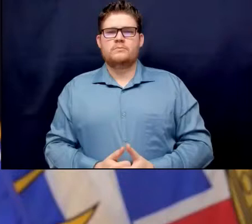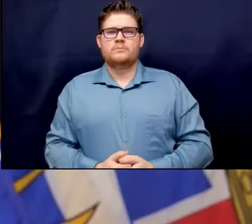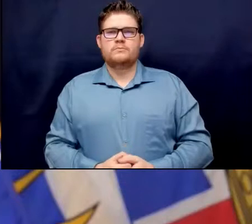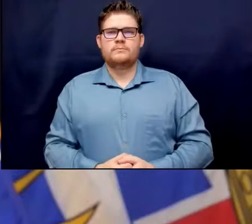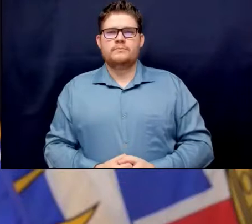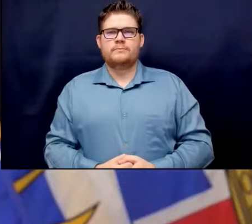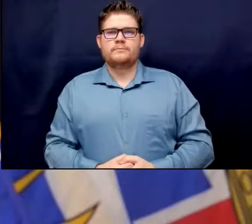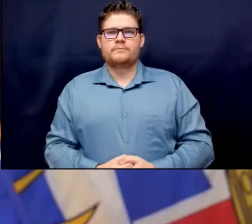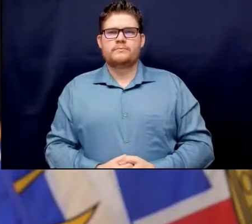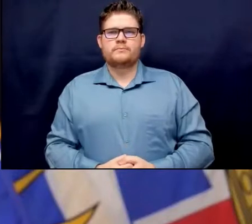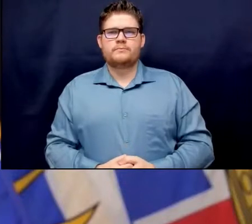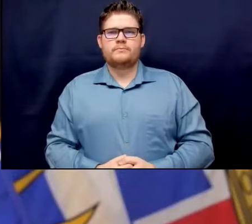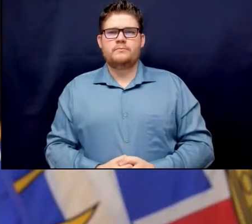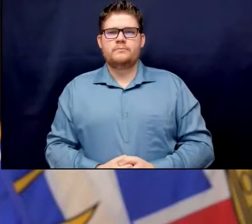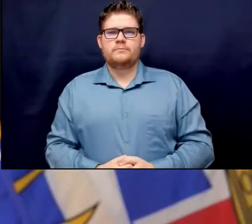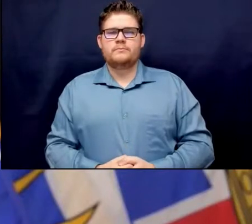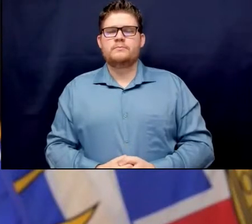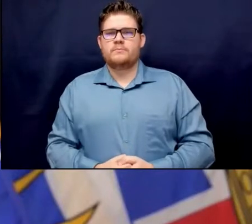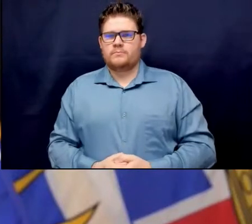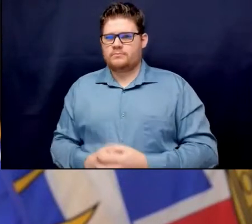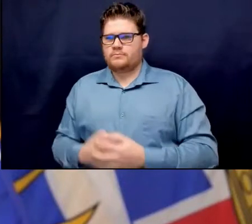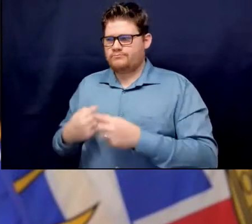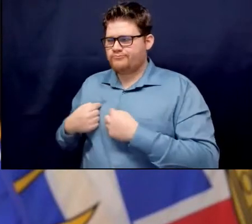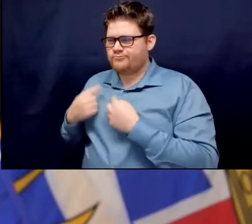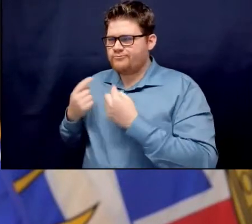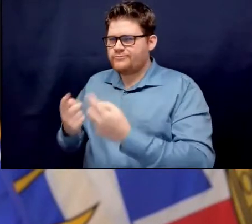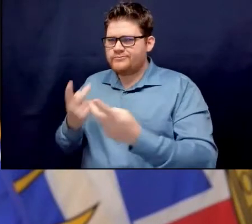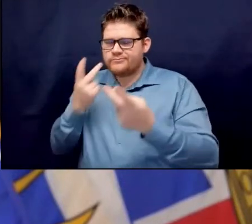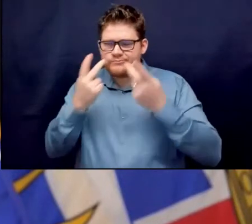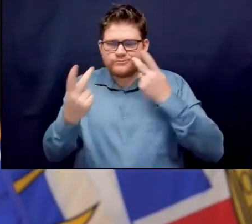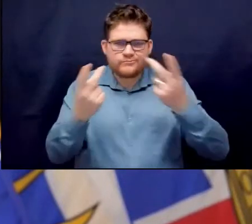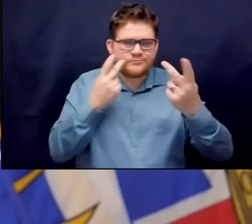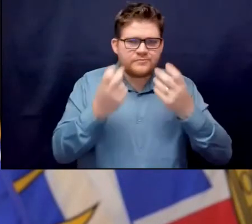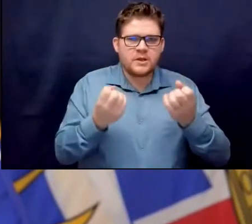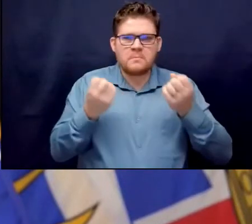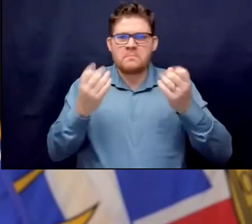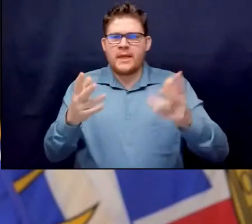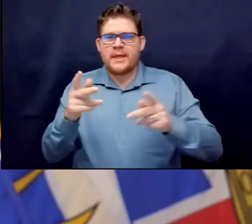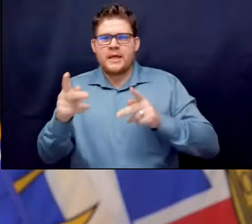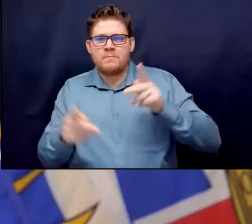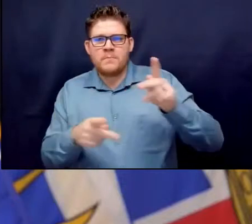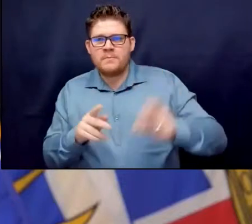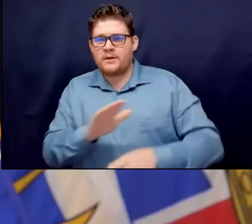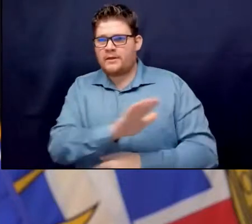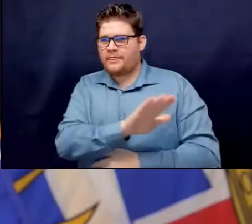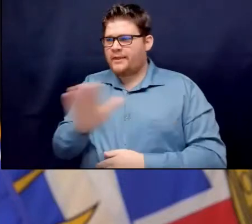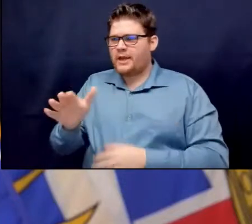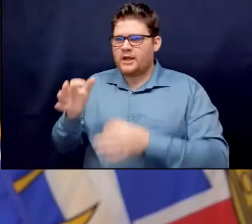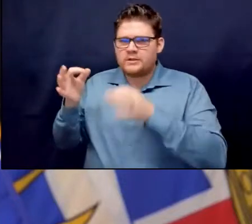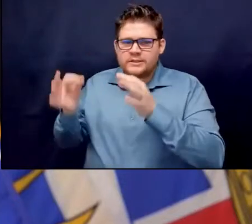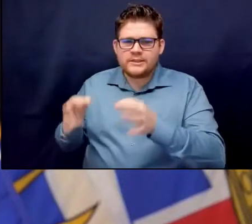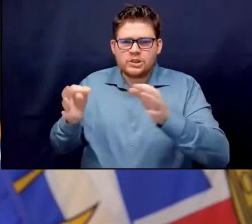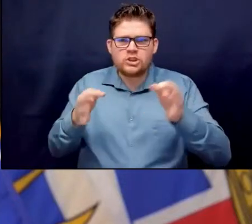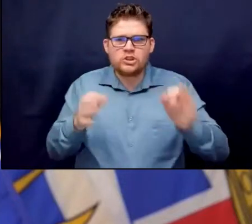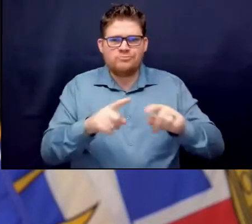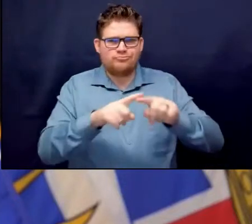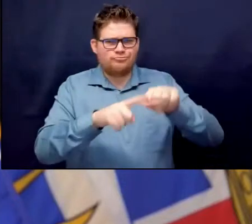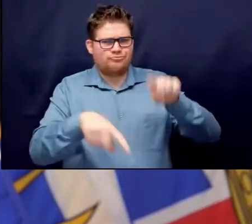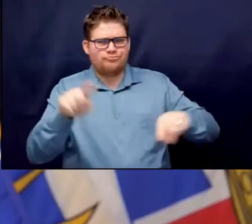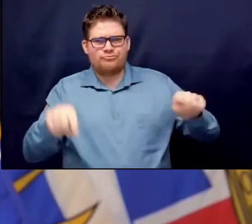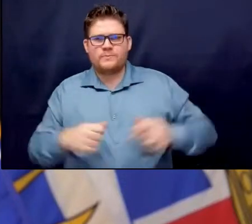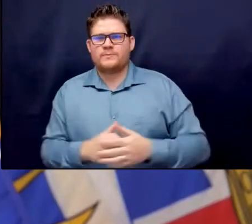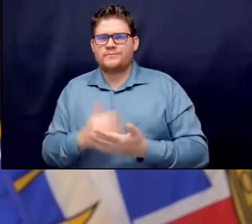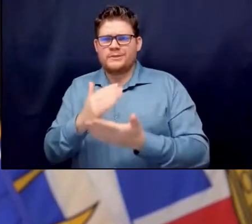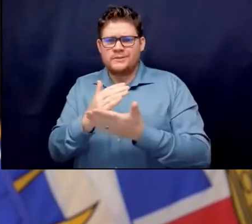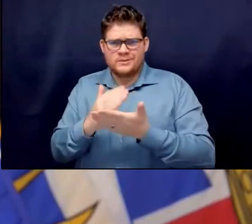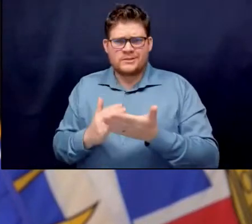cases, you know, many people in this province are making different decisions. We are seeing some people make the decisions that they're going to get on with their lives and they